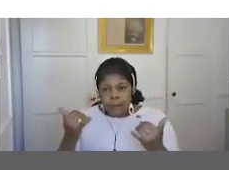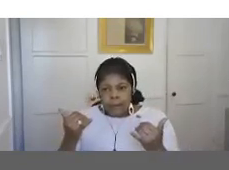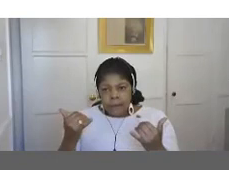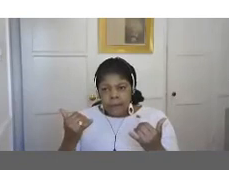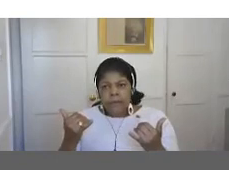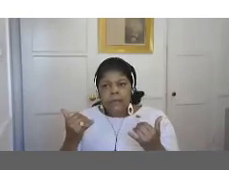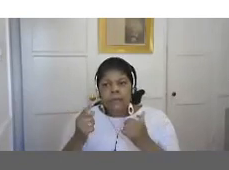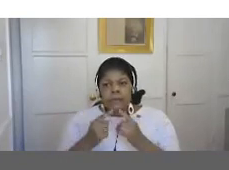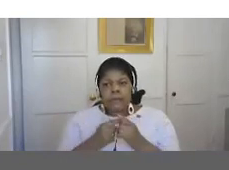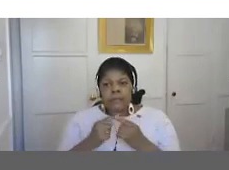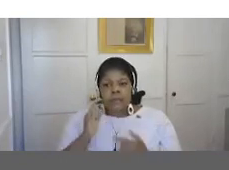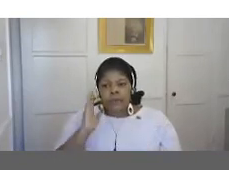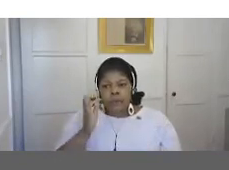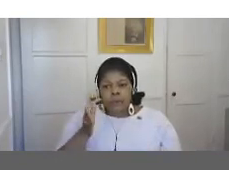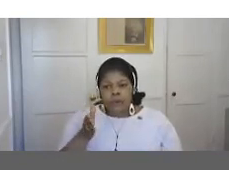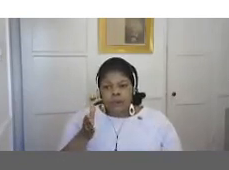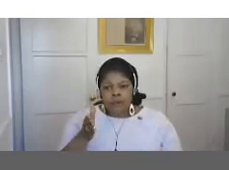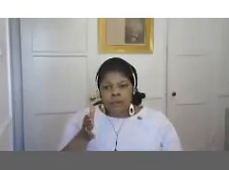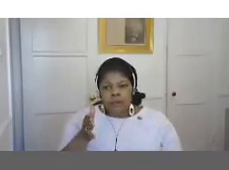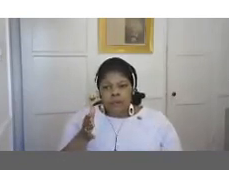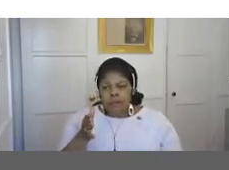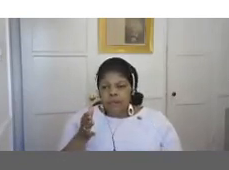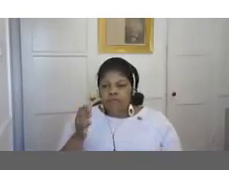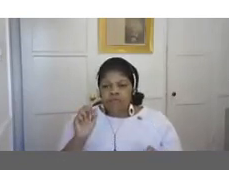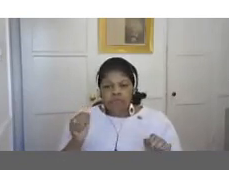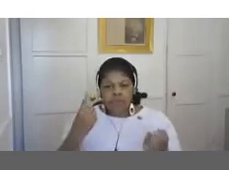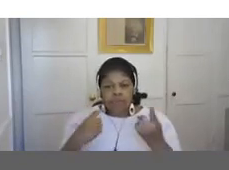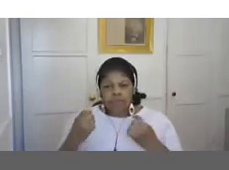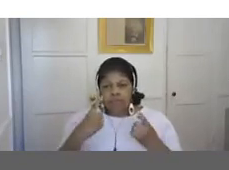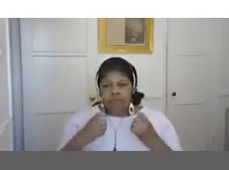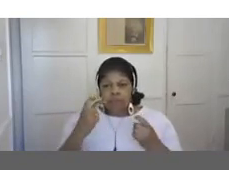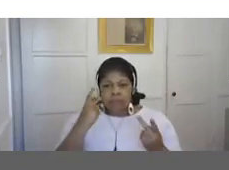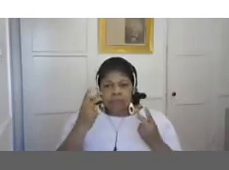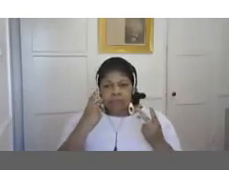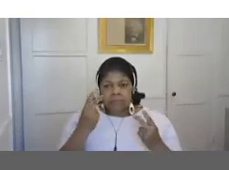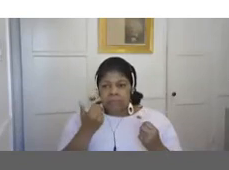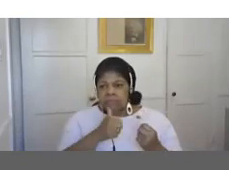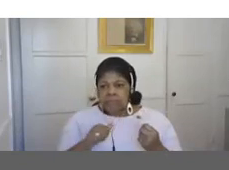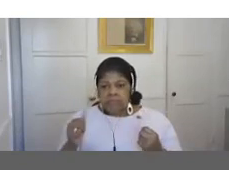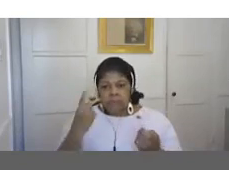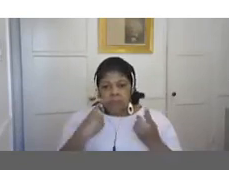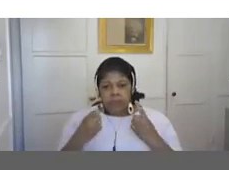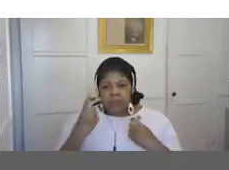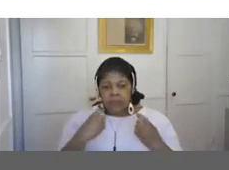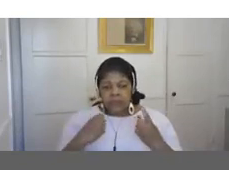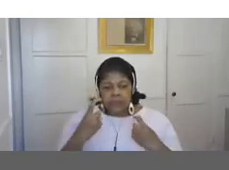And then we're going to, I'm gonna take questions from you to see if there's any, if you have any questions, and that will be it for today.